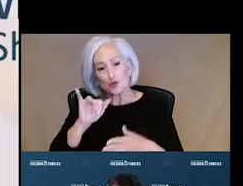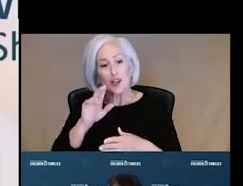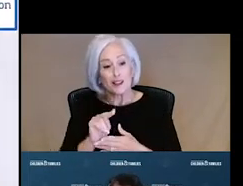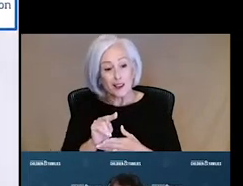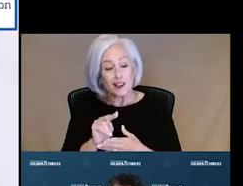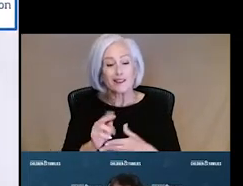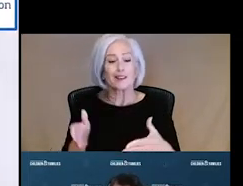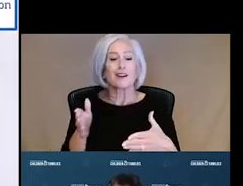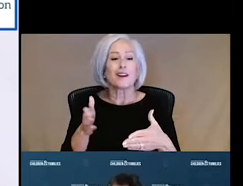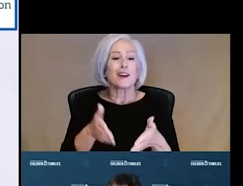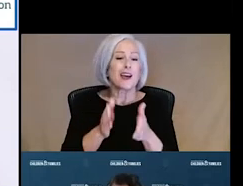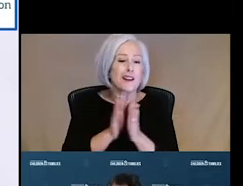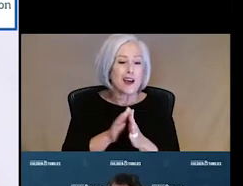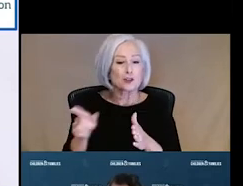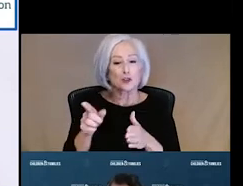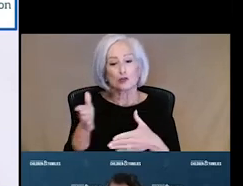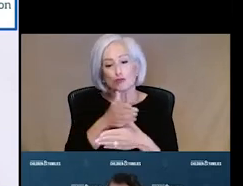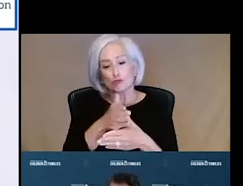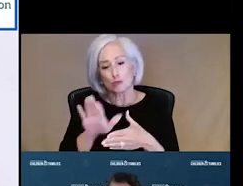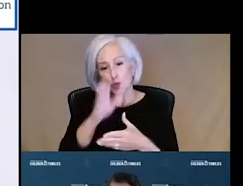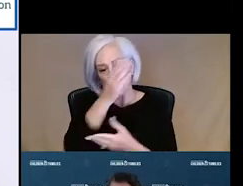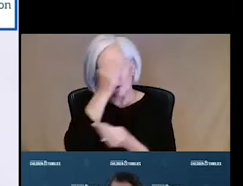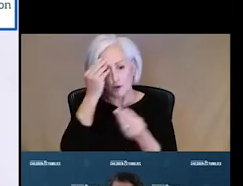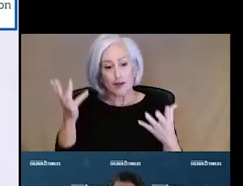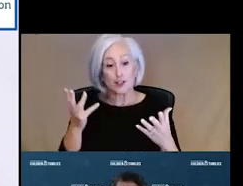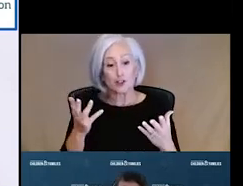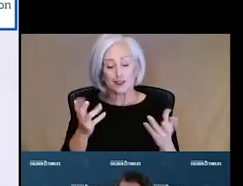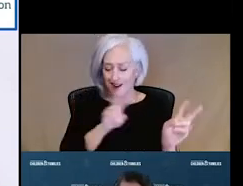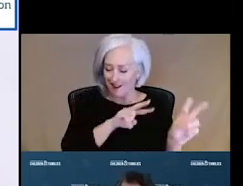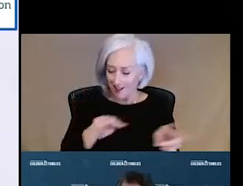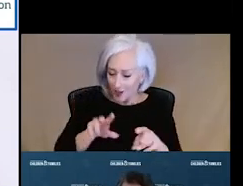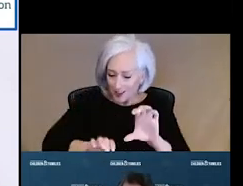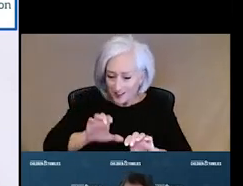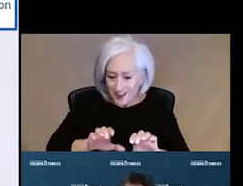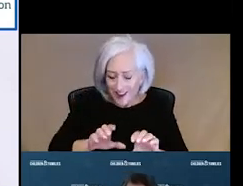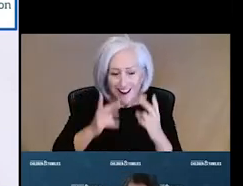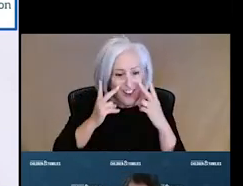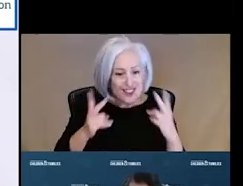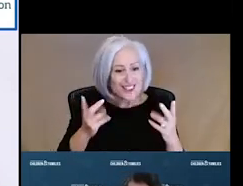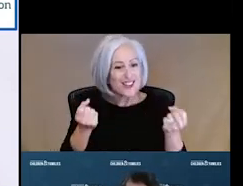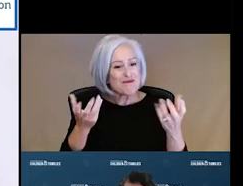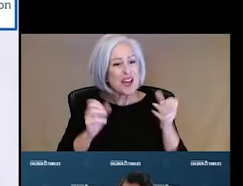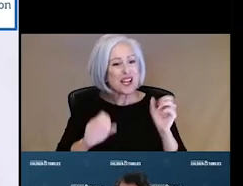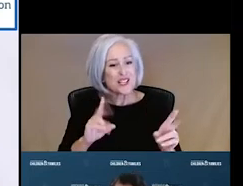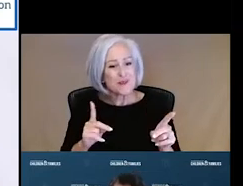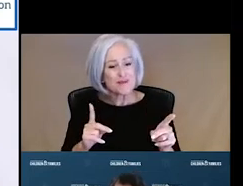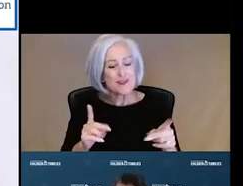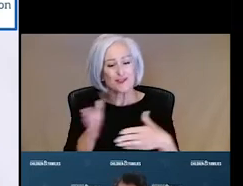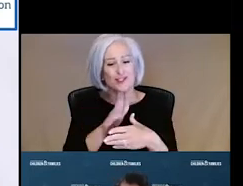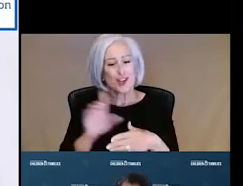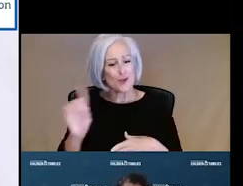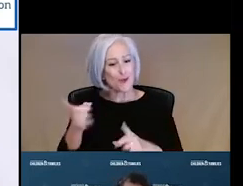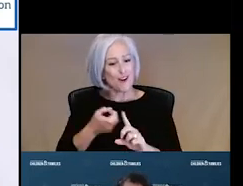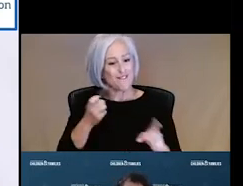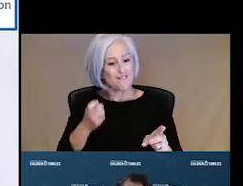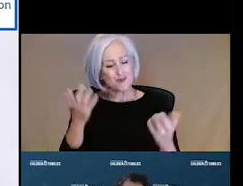that folks have started to share where they're from, and it's really beautiful to see so many folks in the chat. So feel